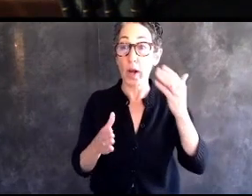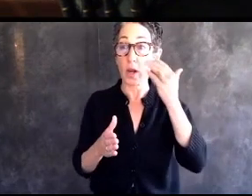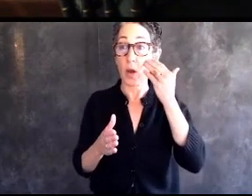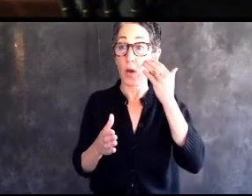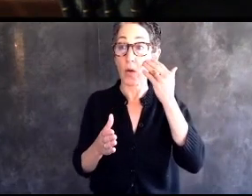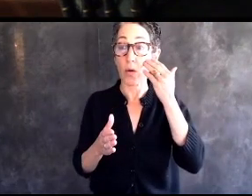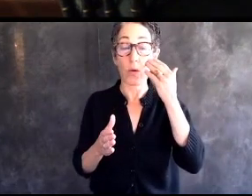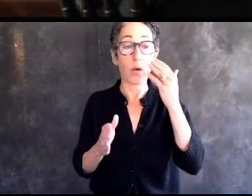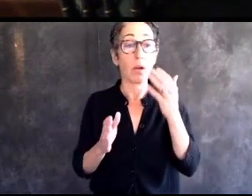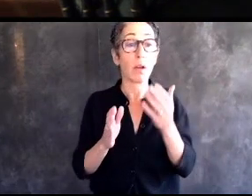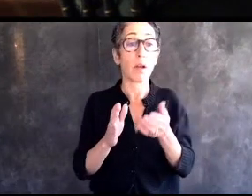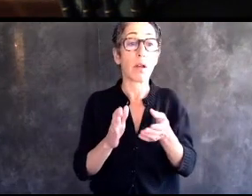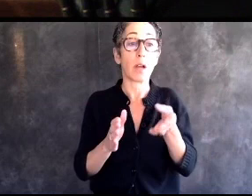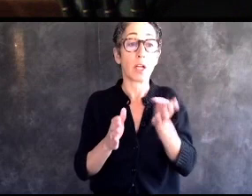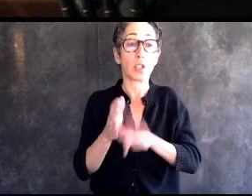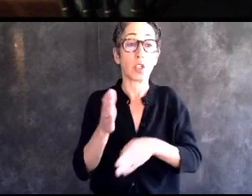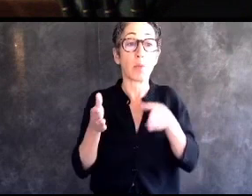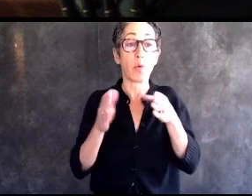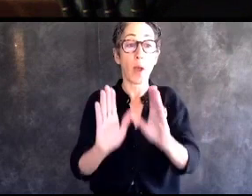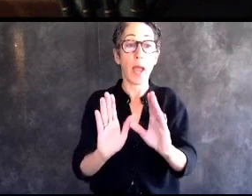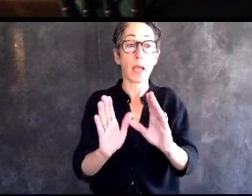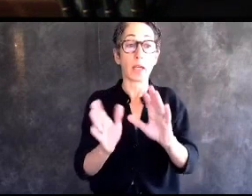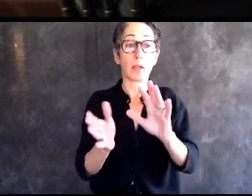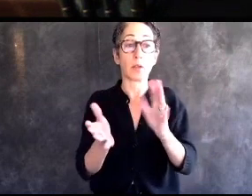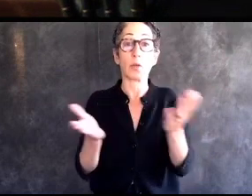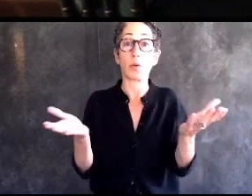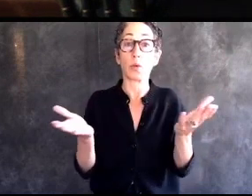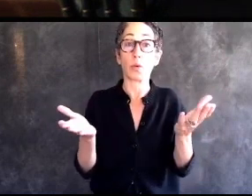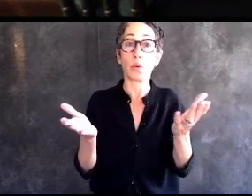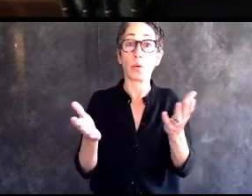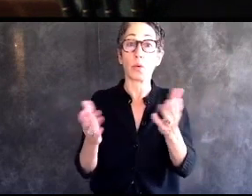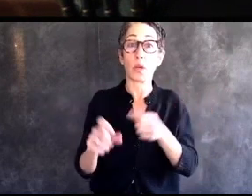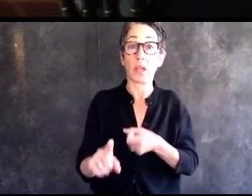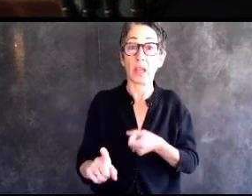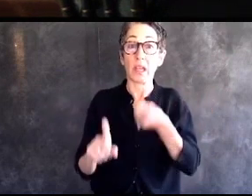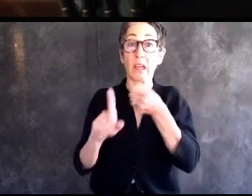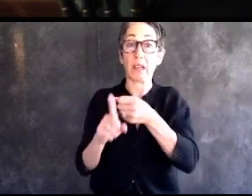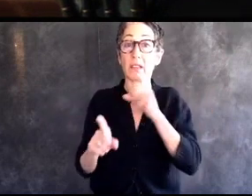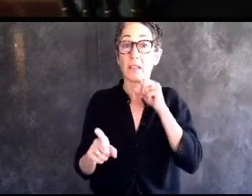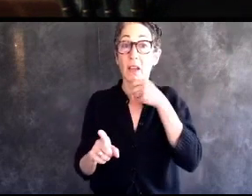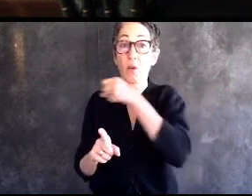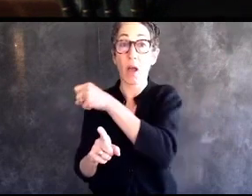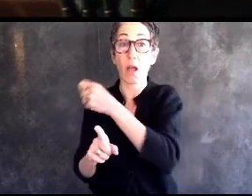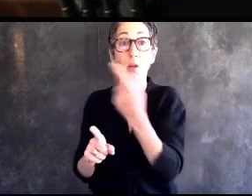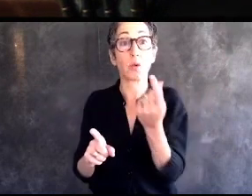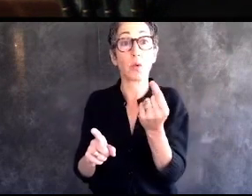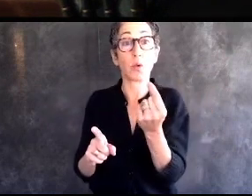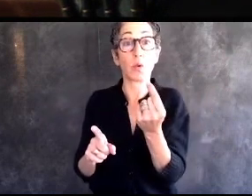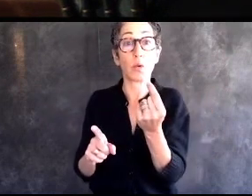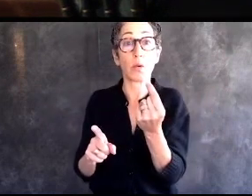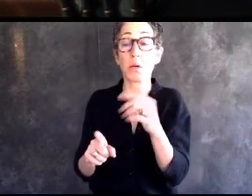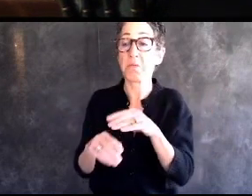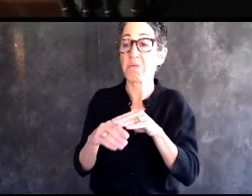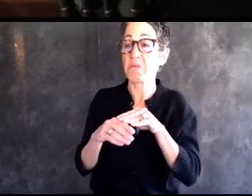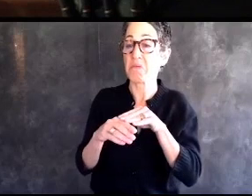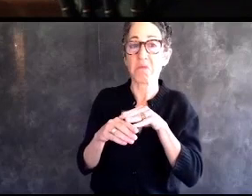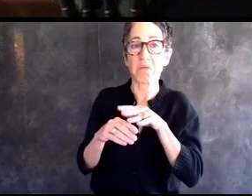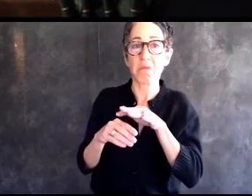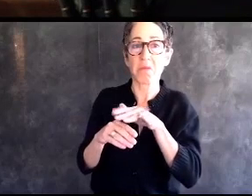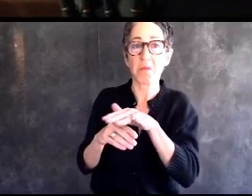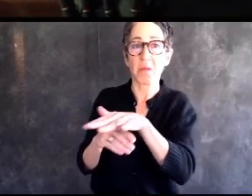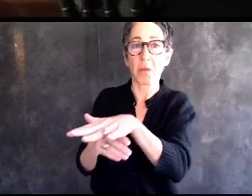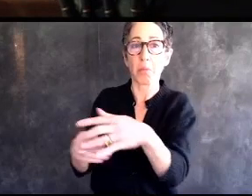to disrupt Taiwan's stability is just to polarize our society. So we have seen a lot